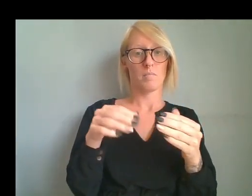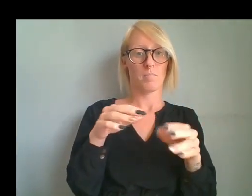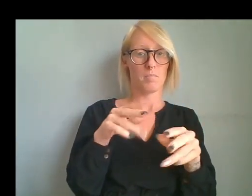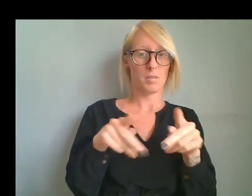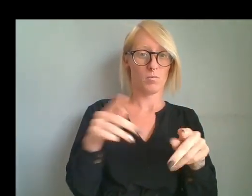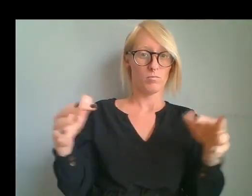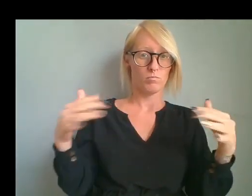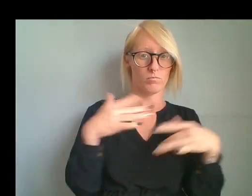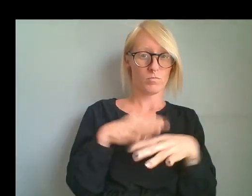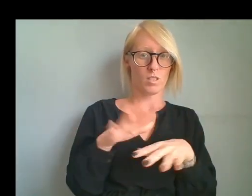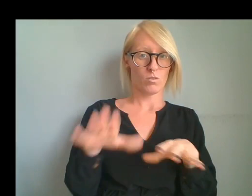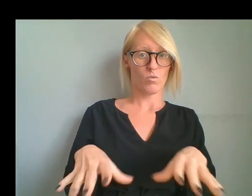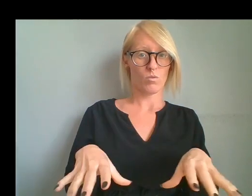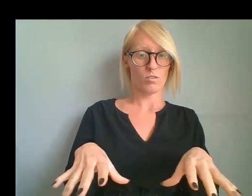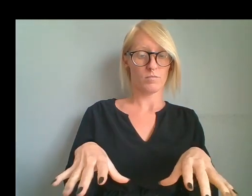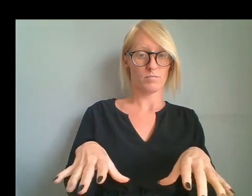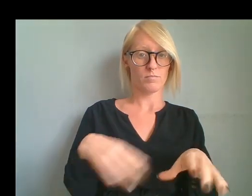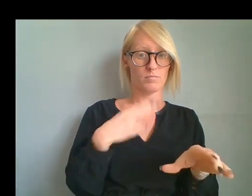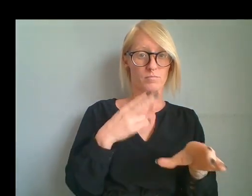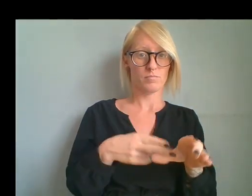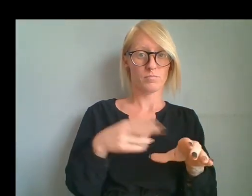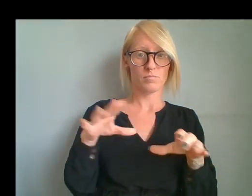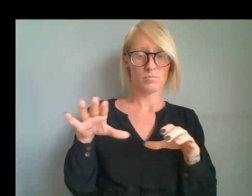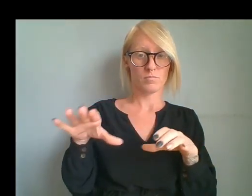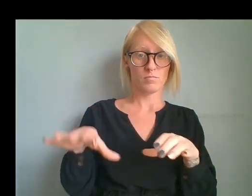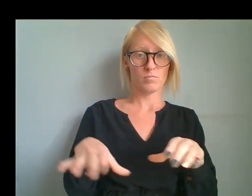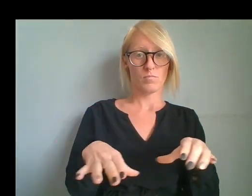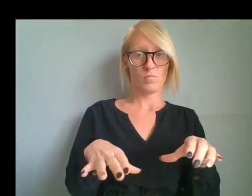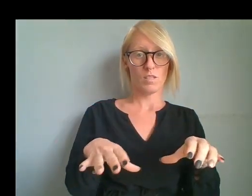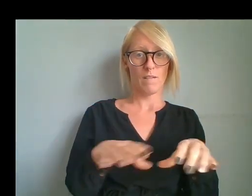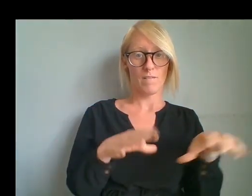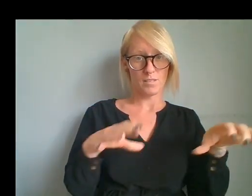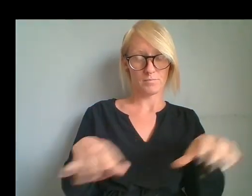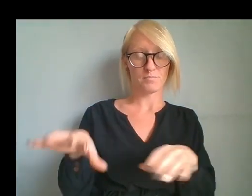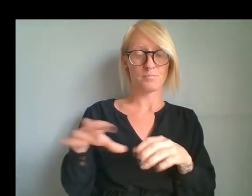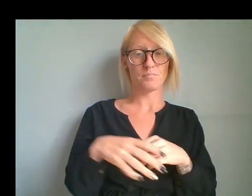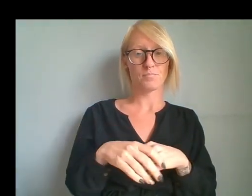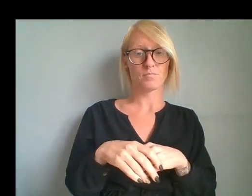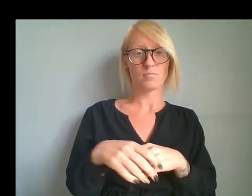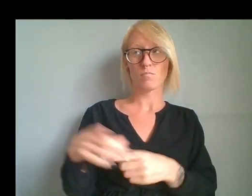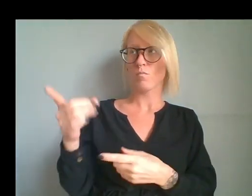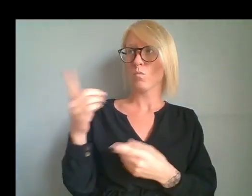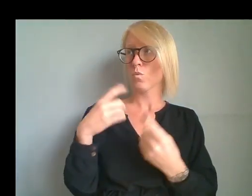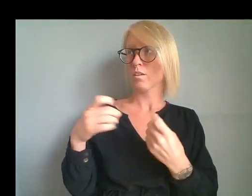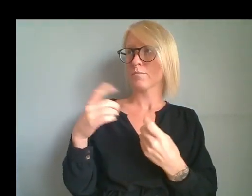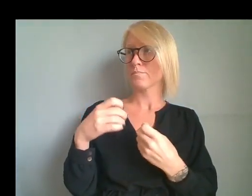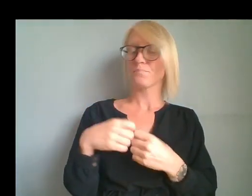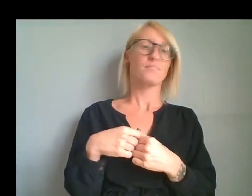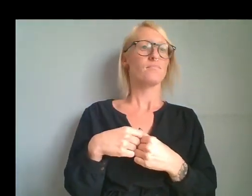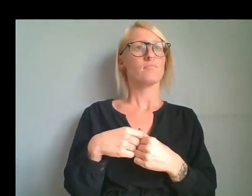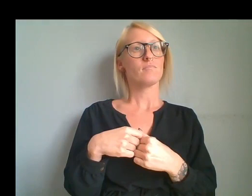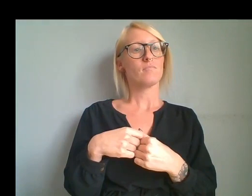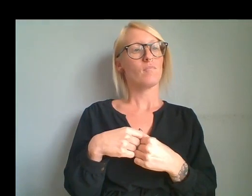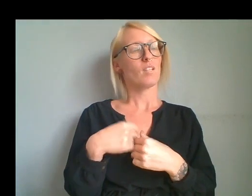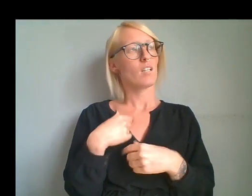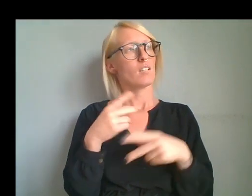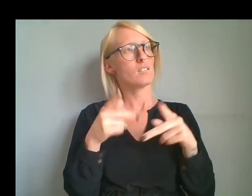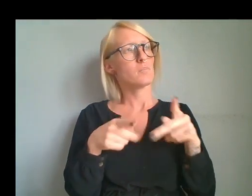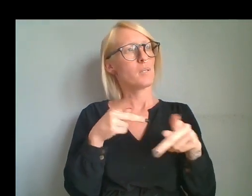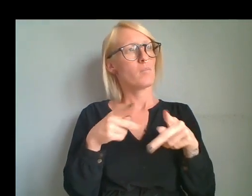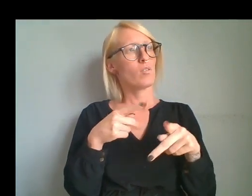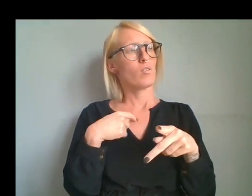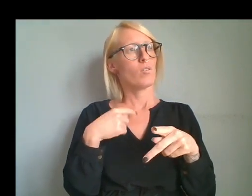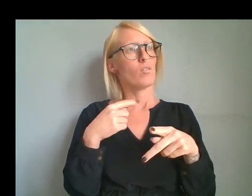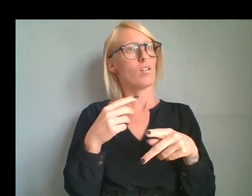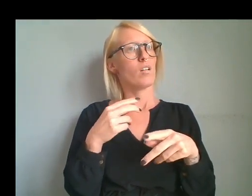Any questions here about the town line? You were talking about people writing on the wall. What if somebody does something that's inappropriate? Do you